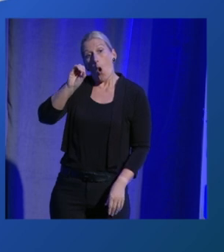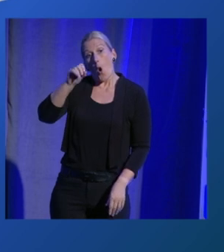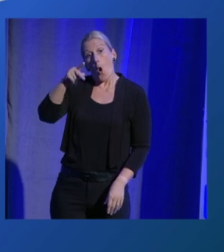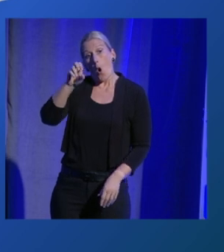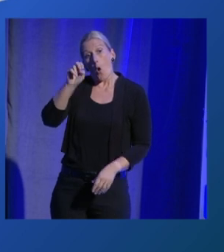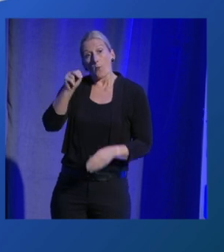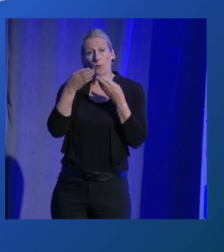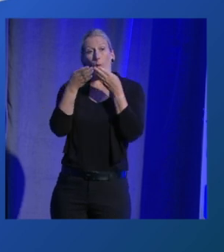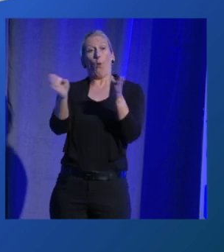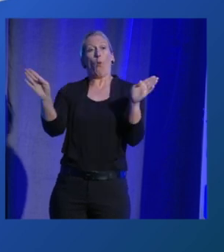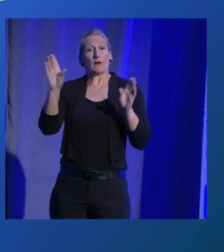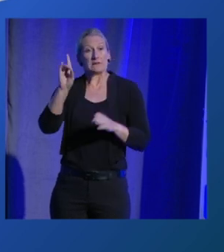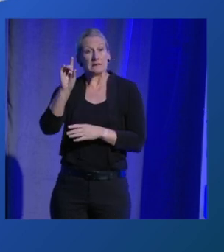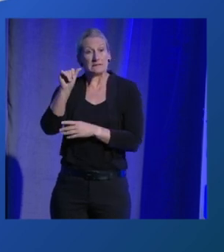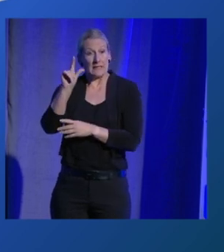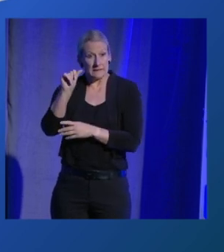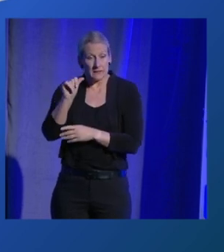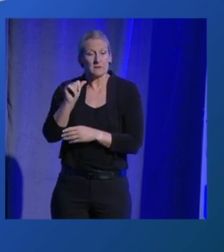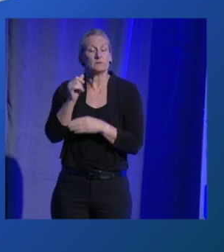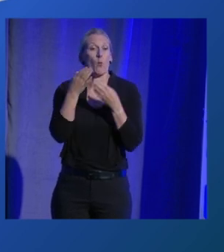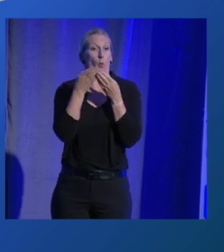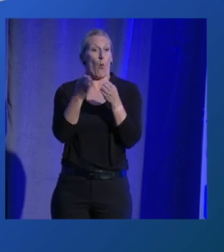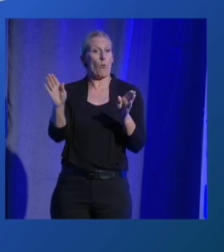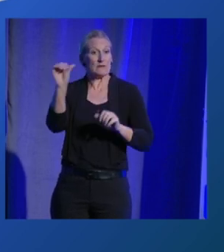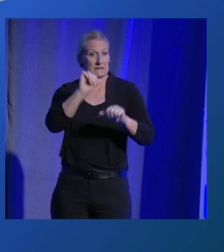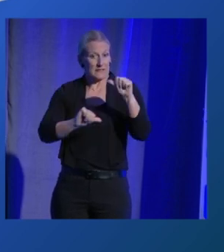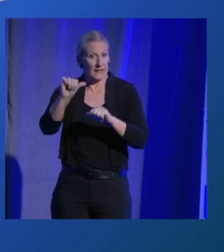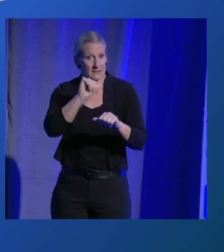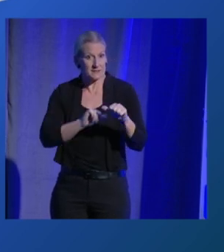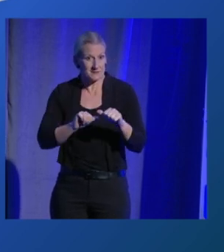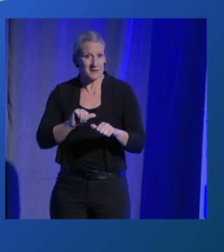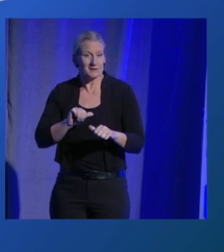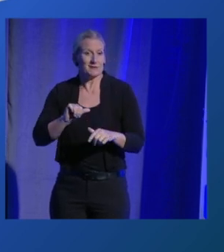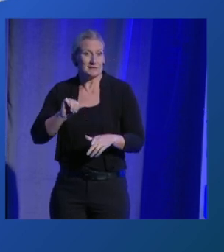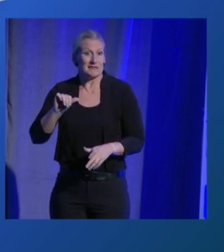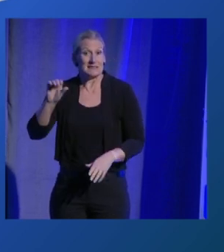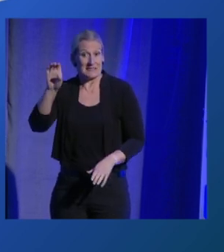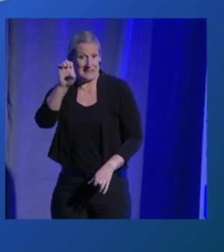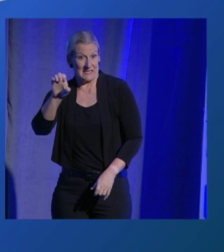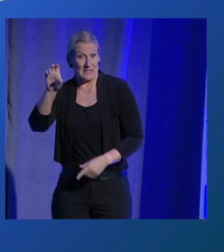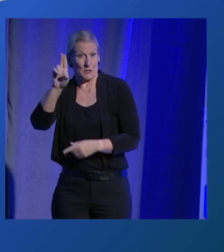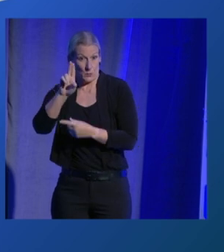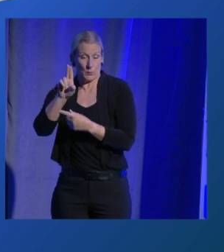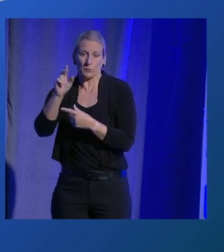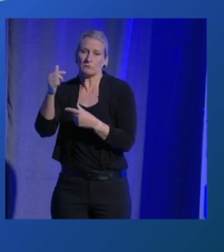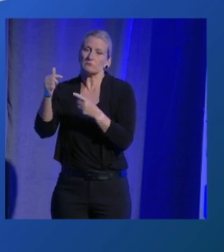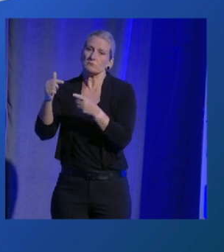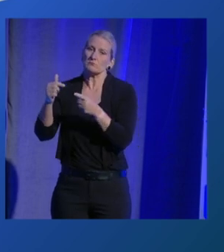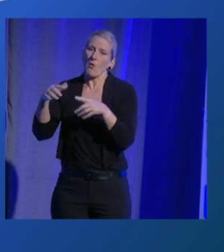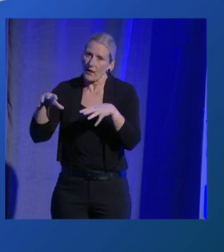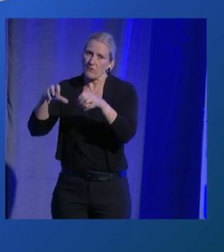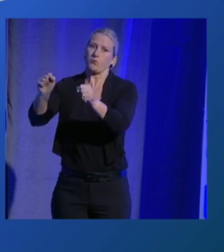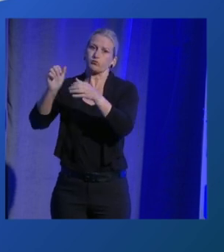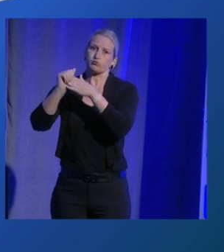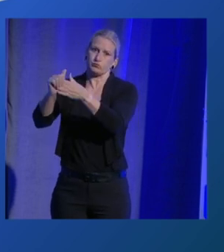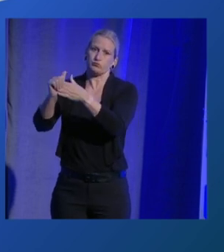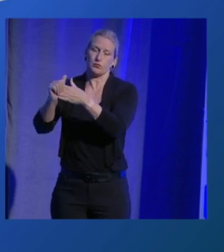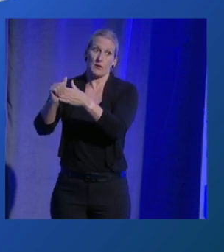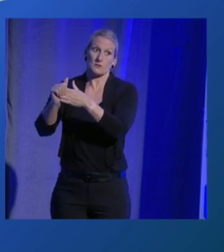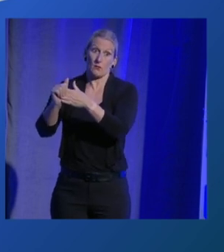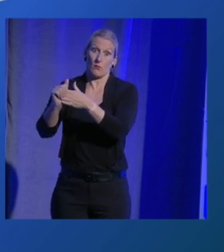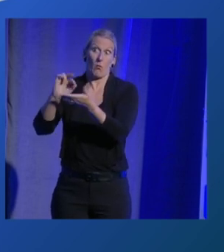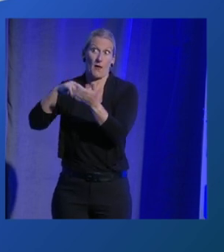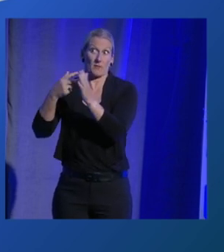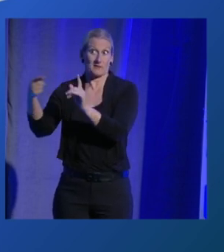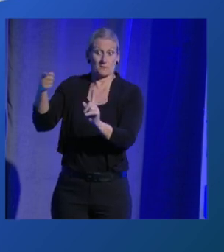European Union is clearly leading the way um and that L comes back to it's a global market and we're